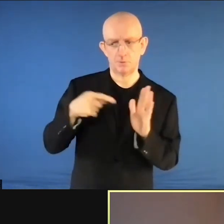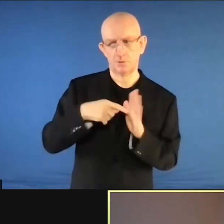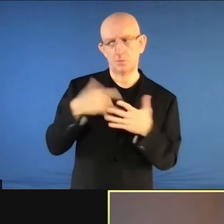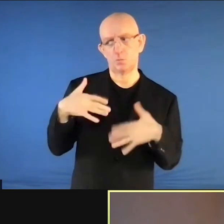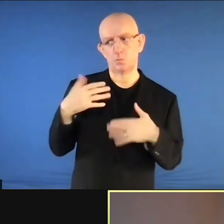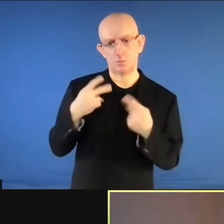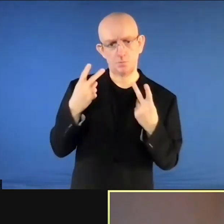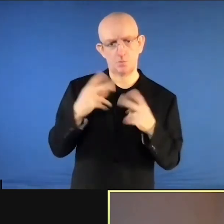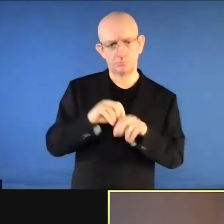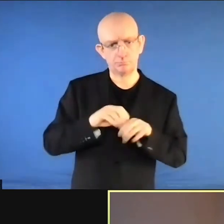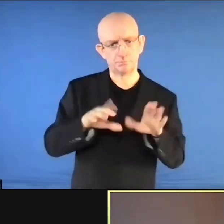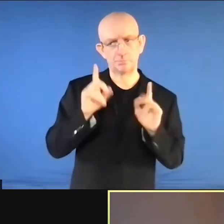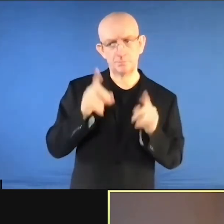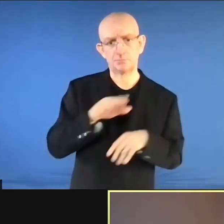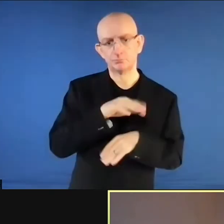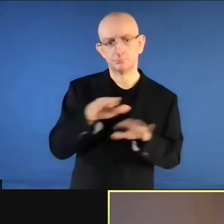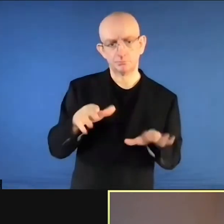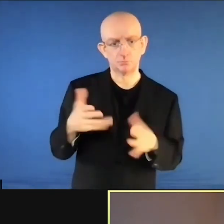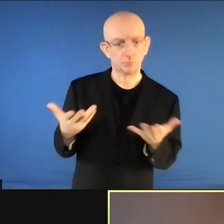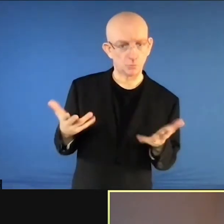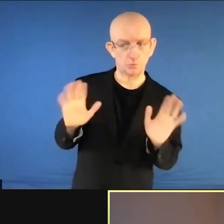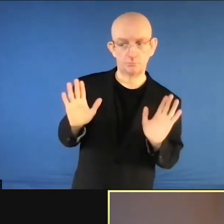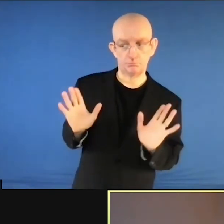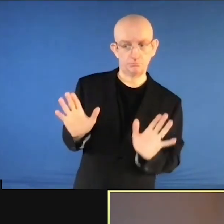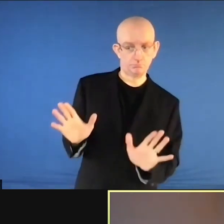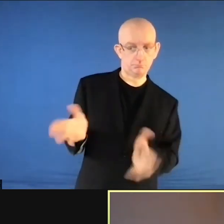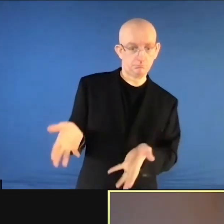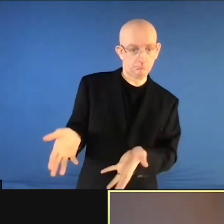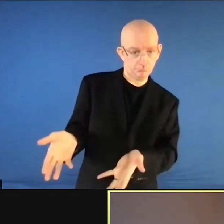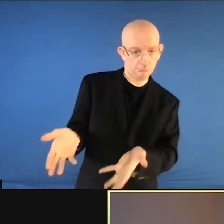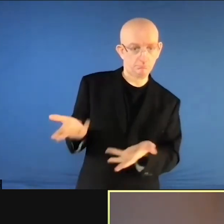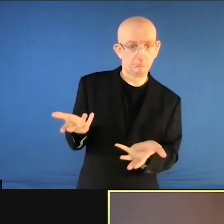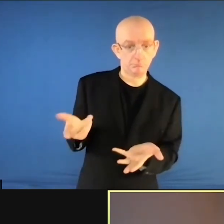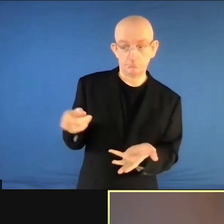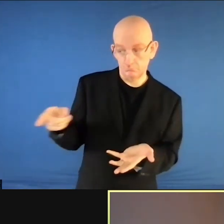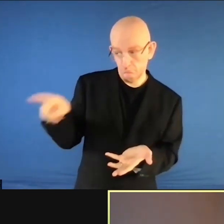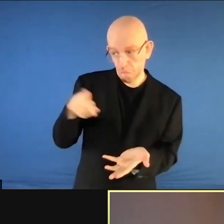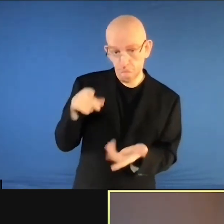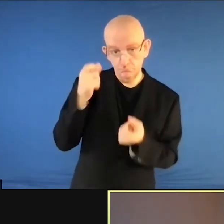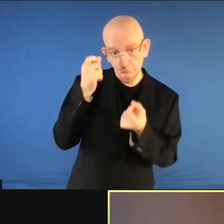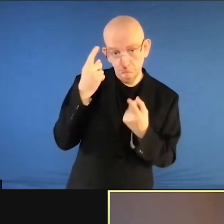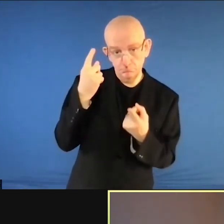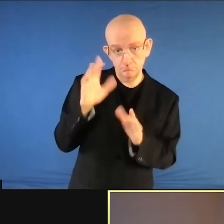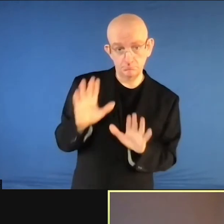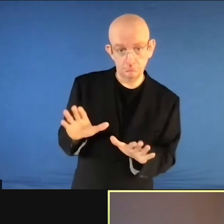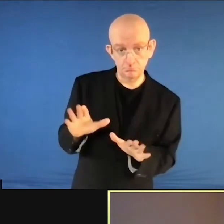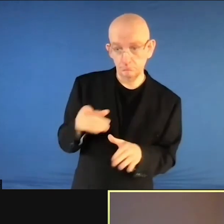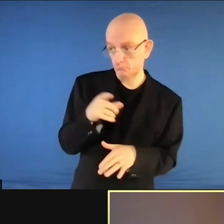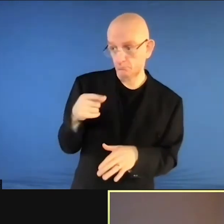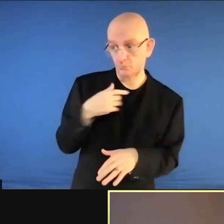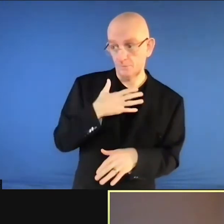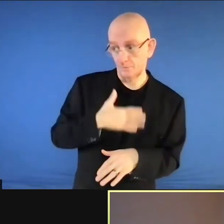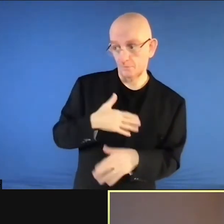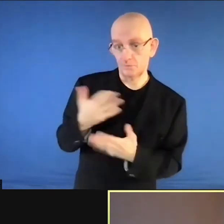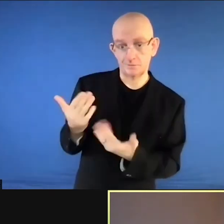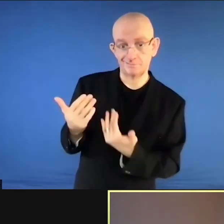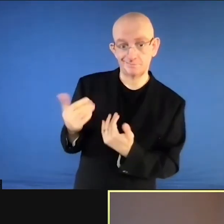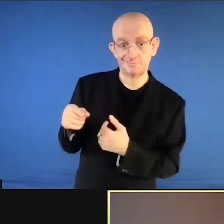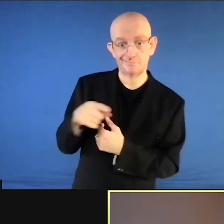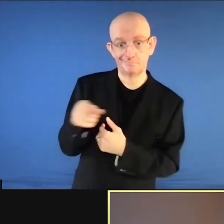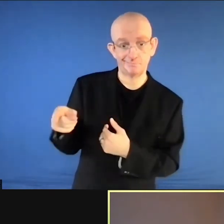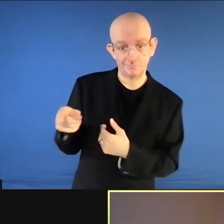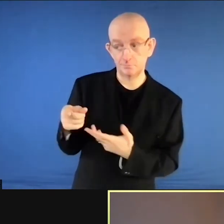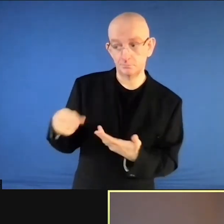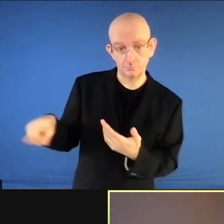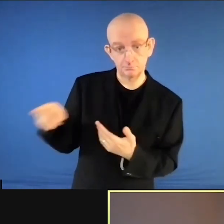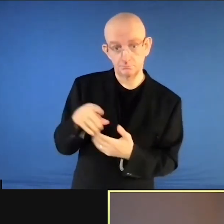ensure that the people that we're trying to involve in this way have had the opportunity to be